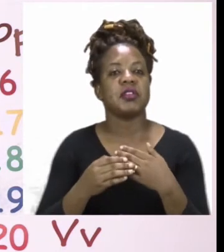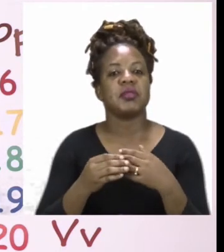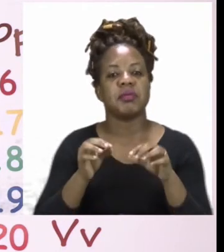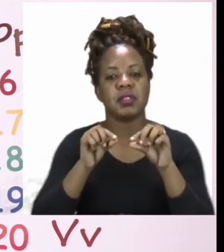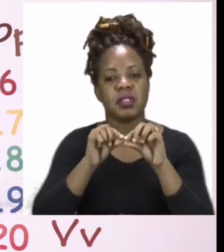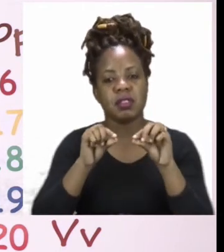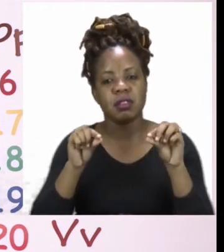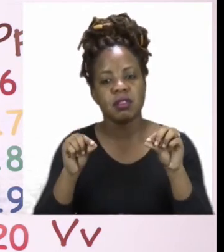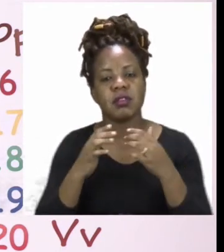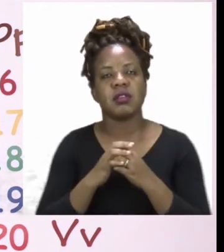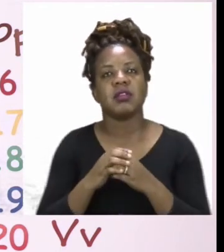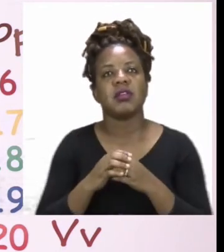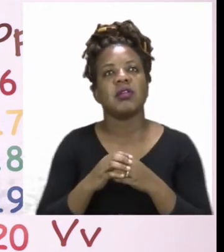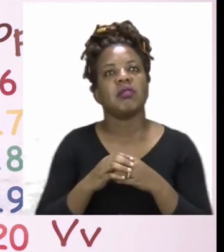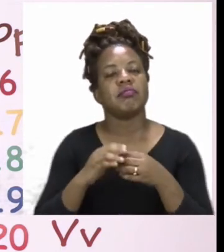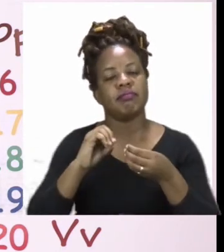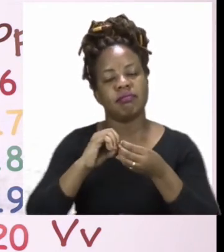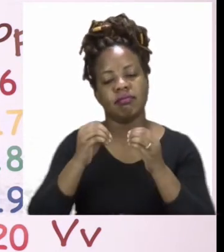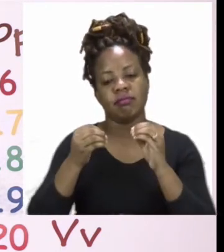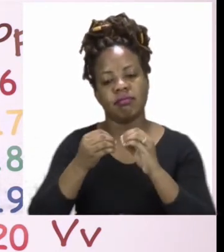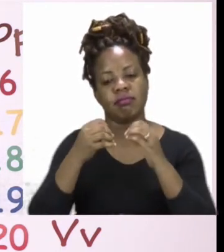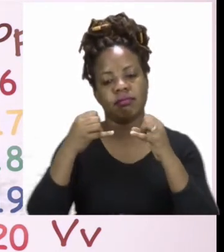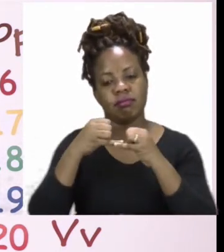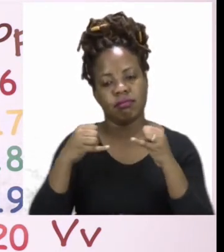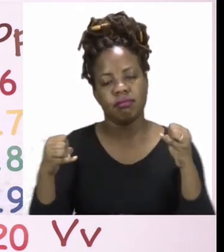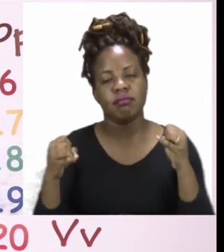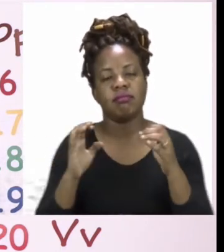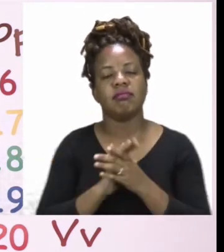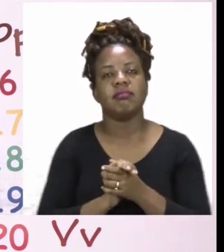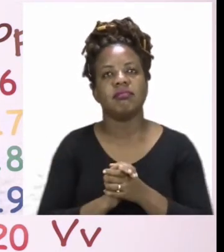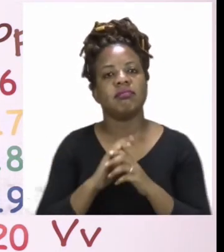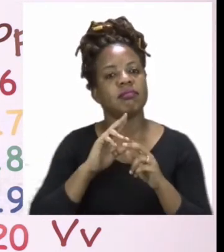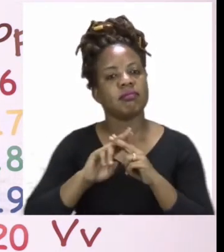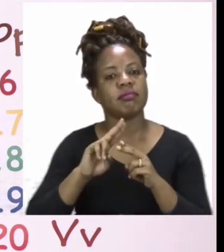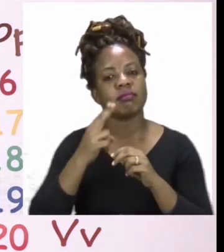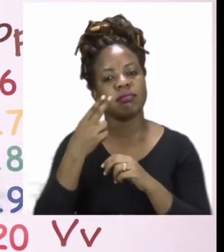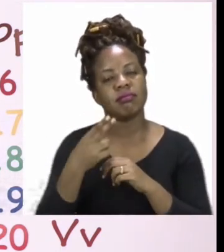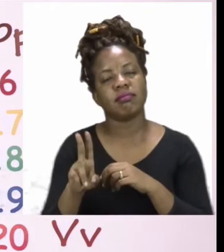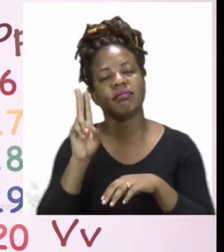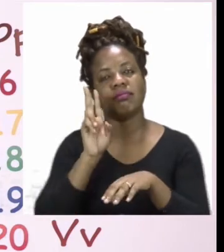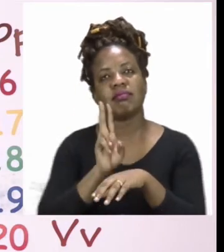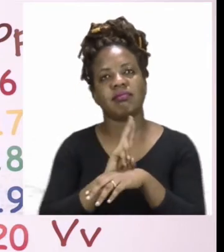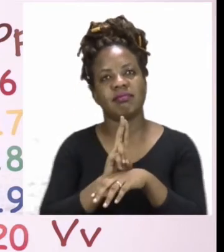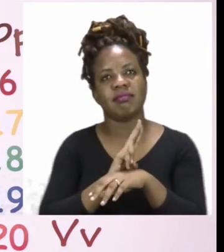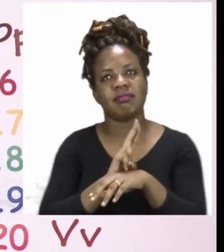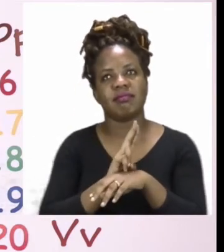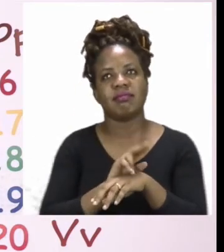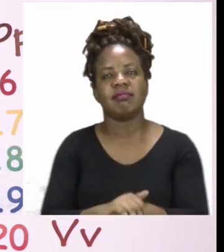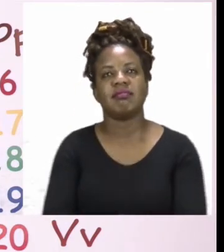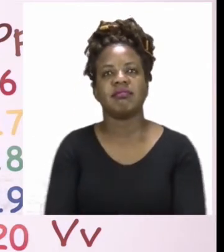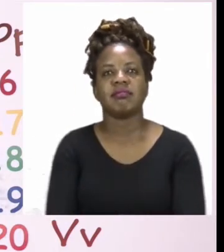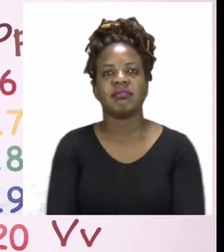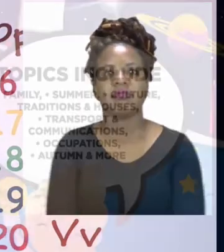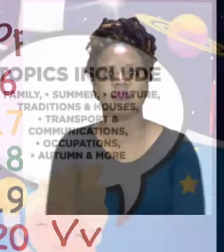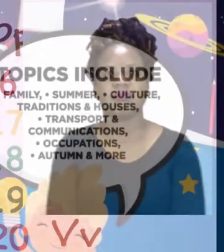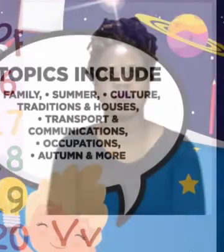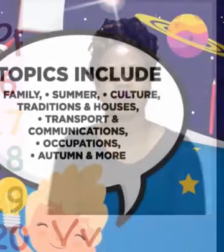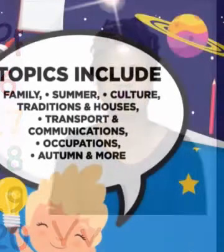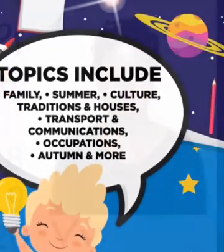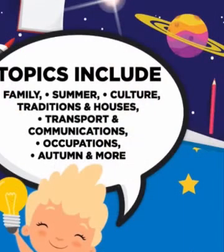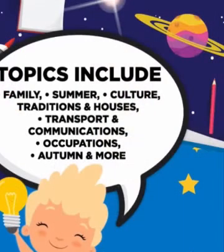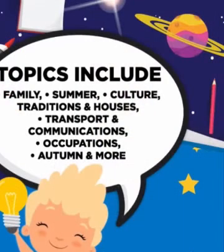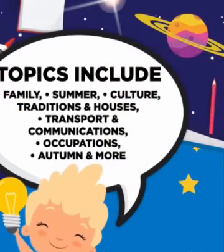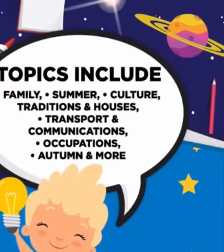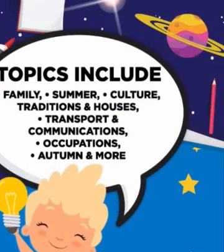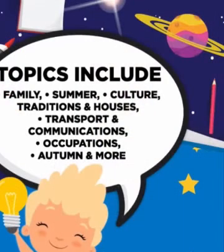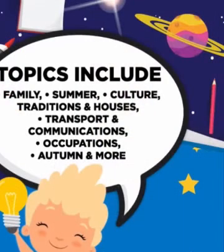fingers. Take your time and I will see you soon after you've done your work and this advert break. Do